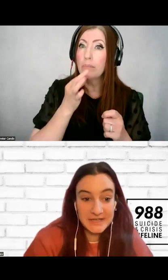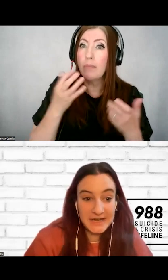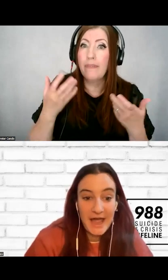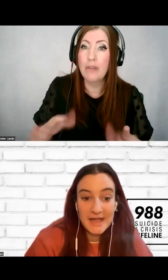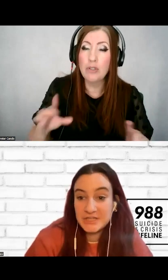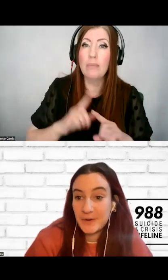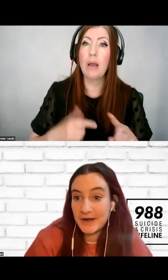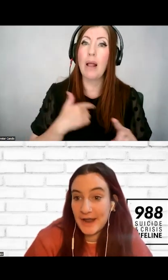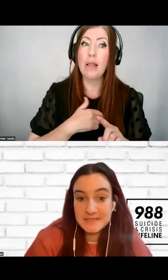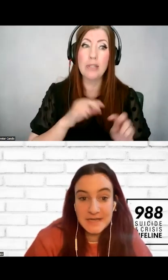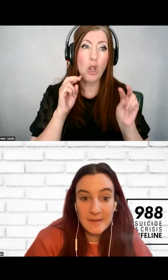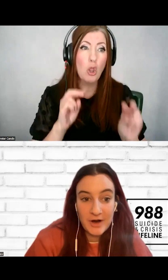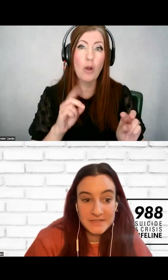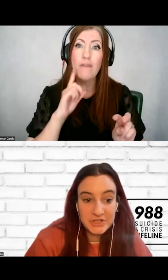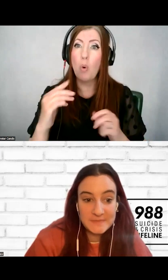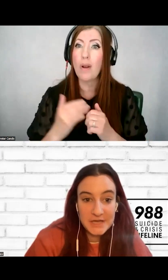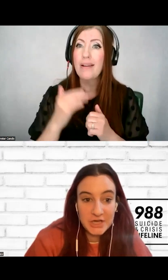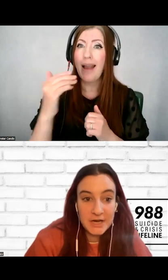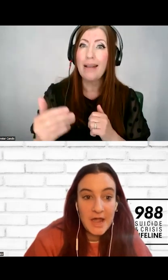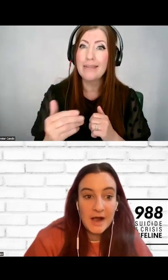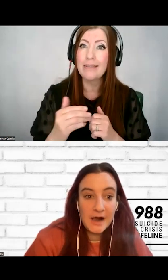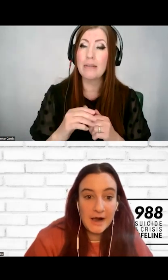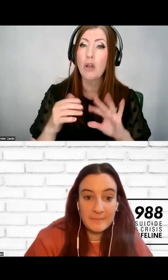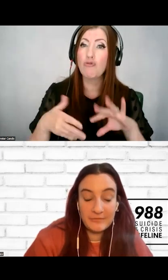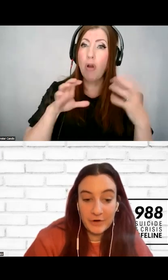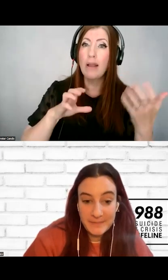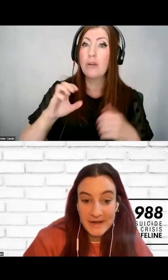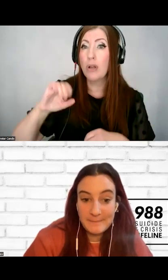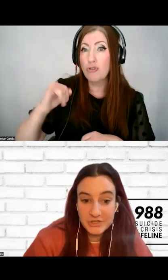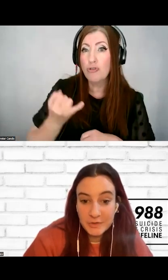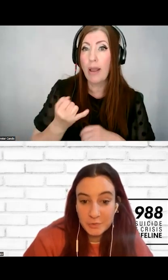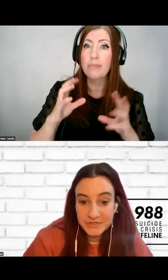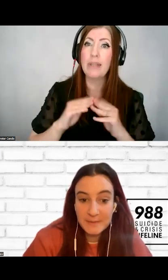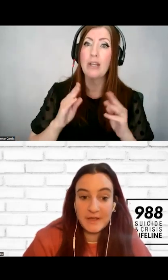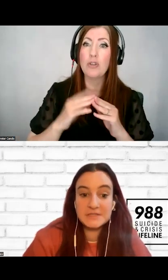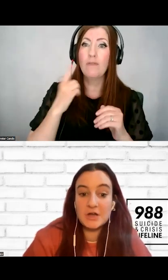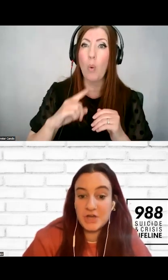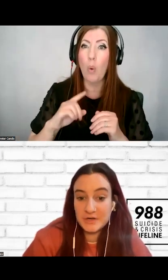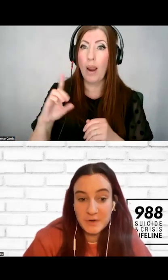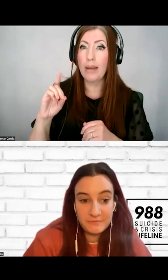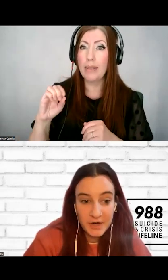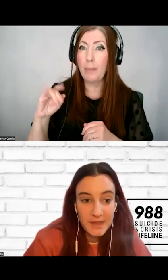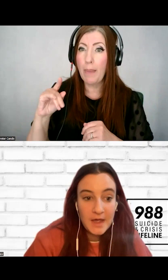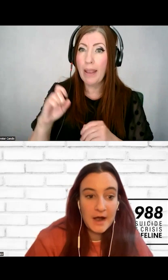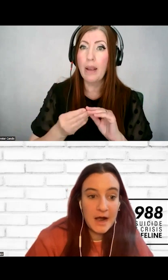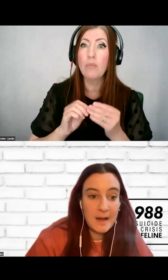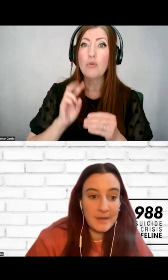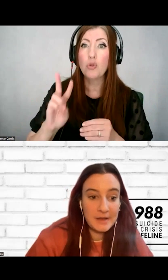just us looking ahead to our next Crisis Jam session for debate number 2, which will take place on January